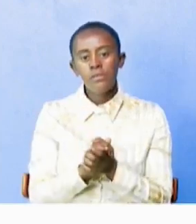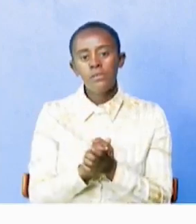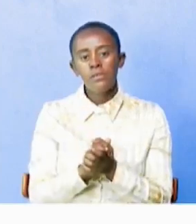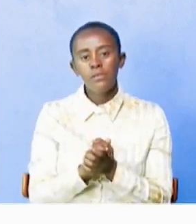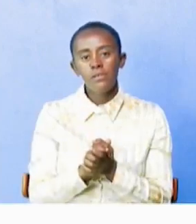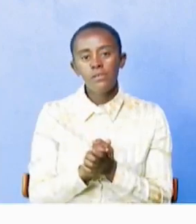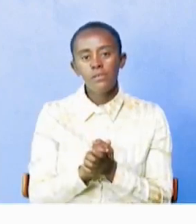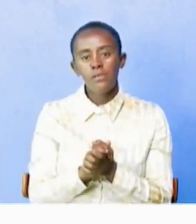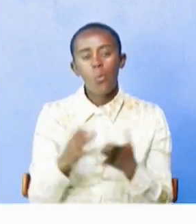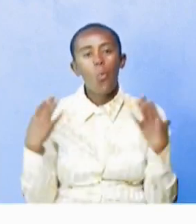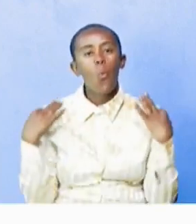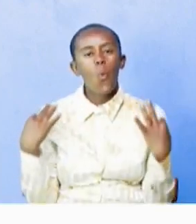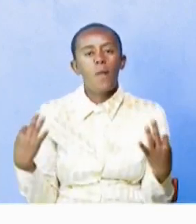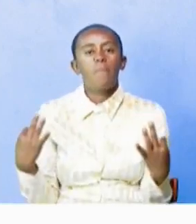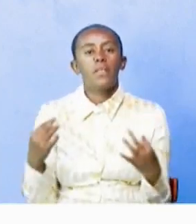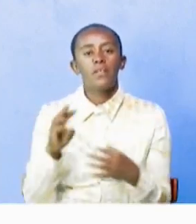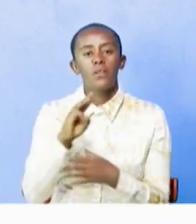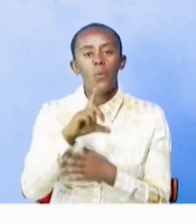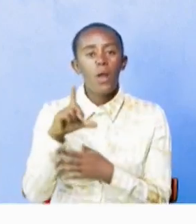well-being.